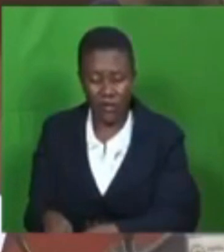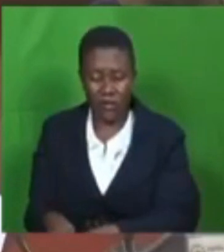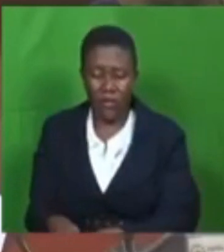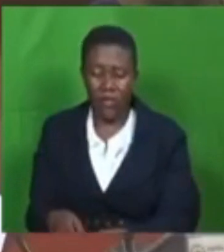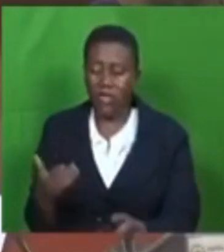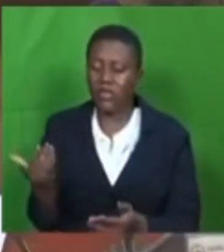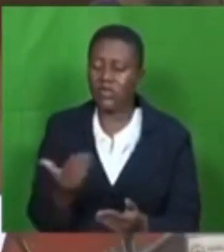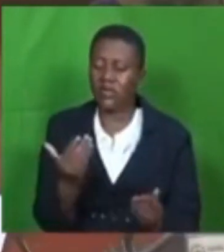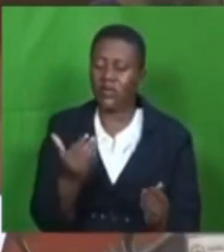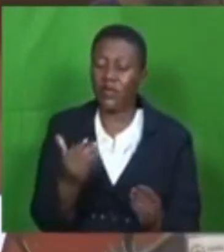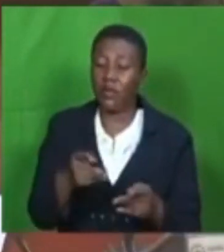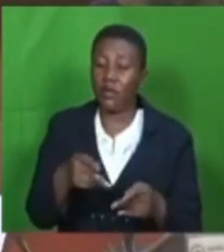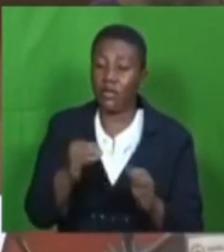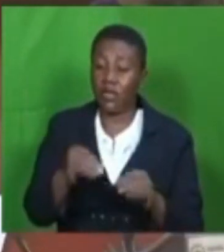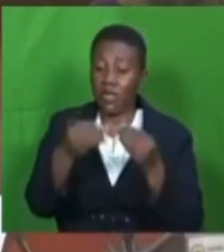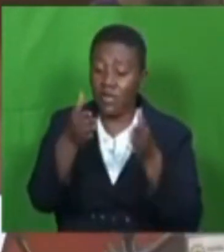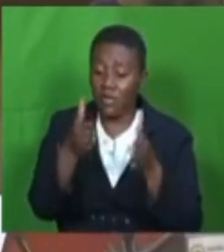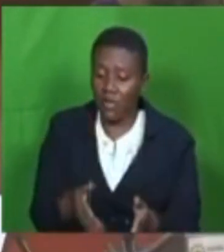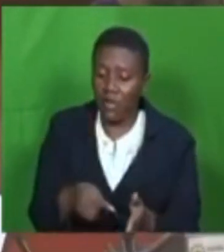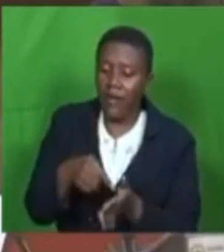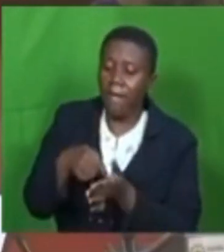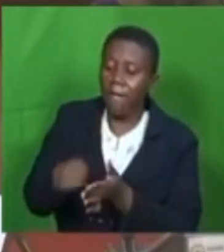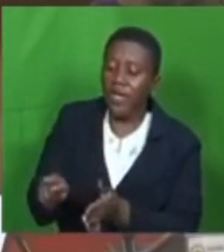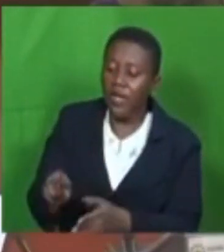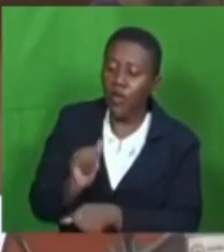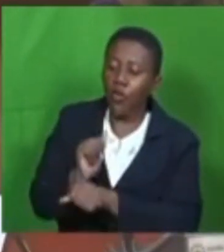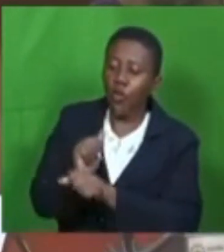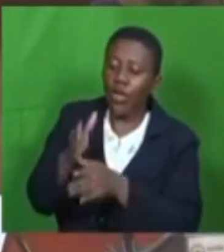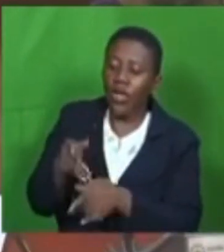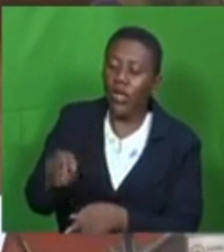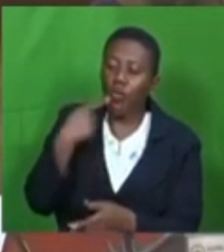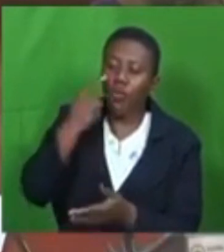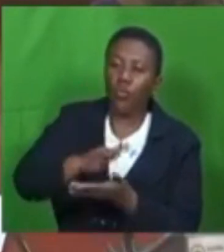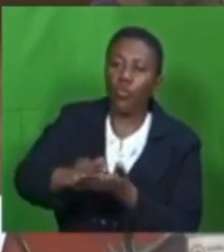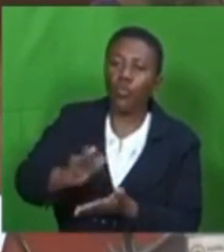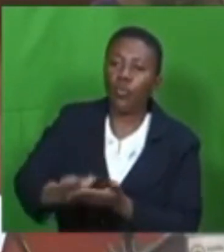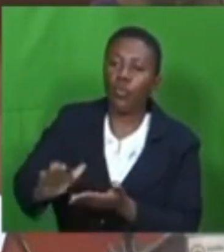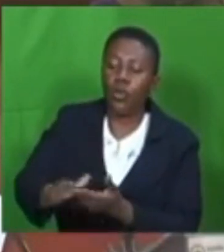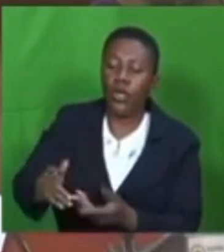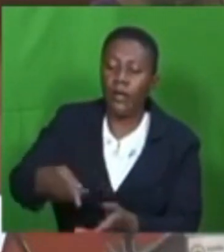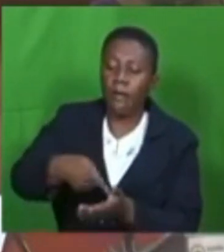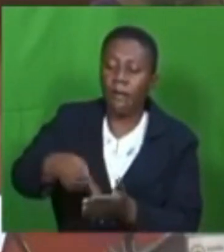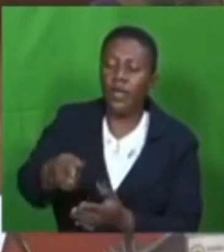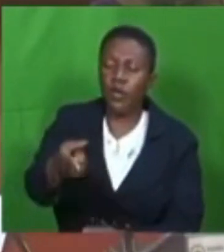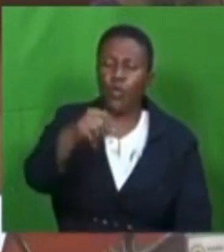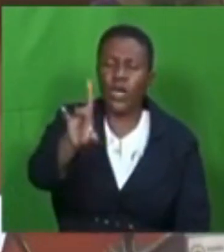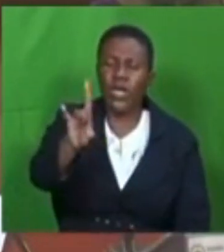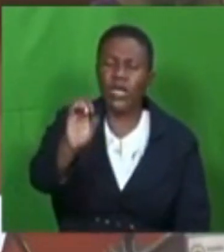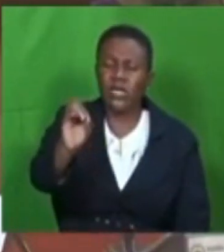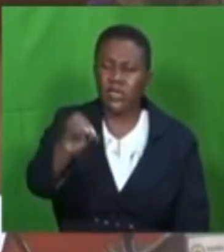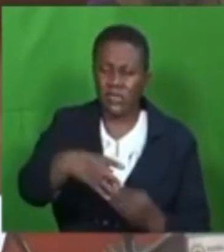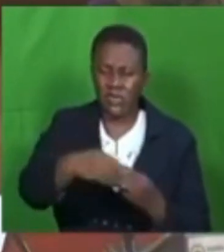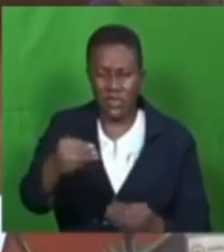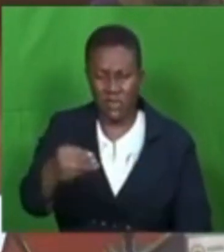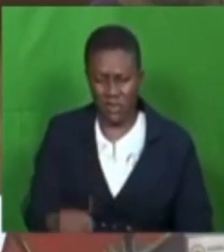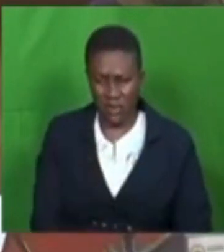pays the people working on this sanitation model 180 cedis a month out of